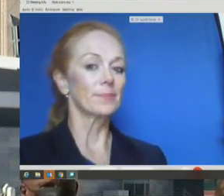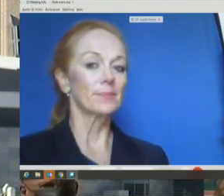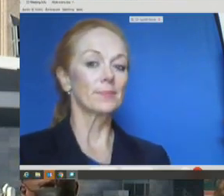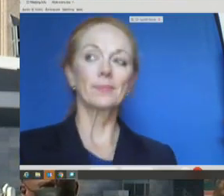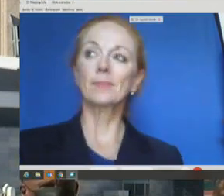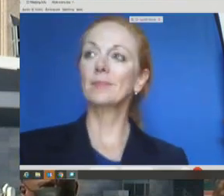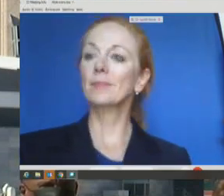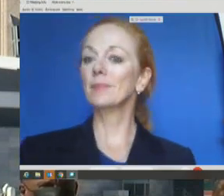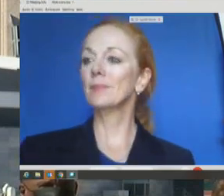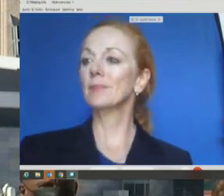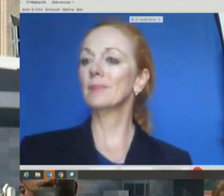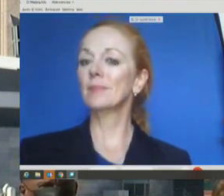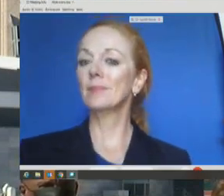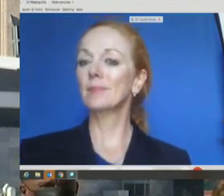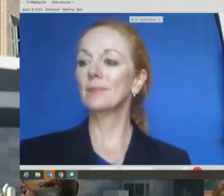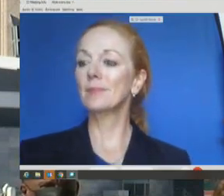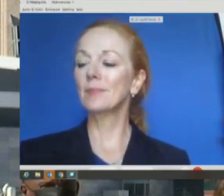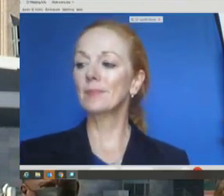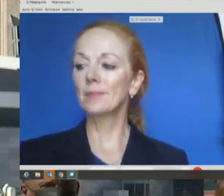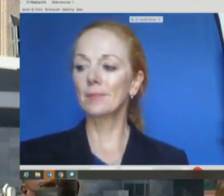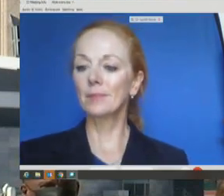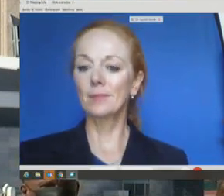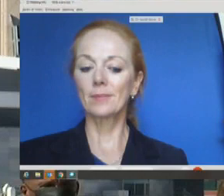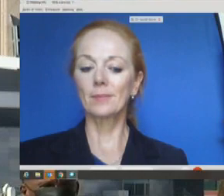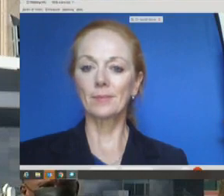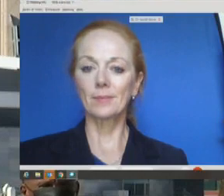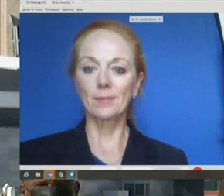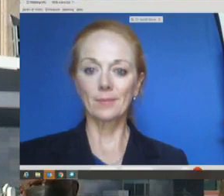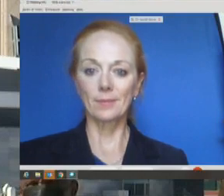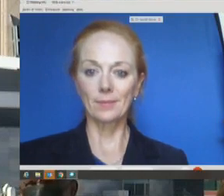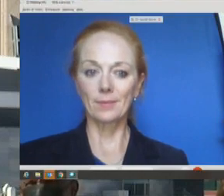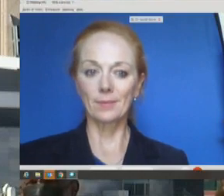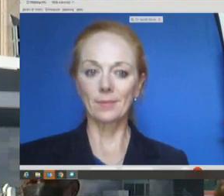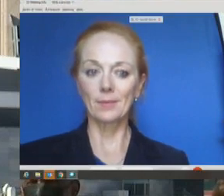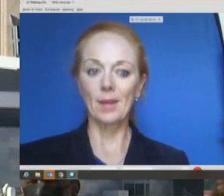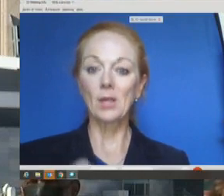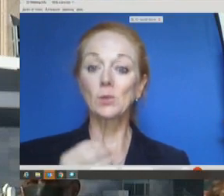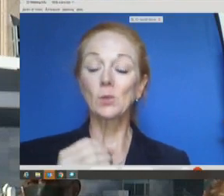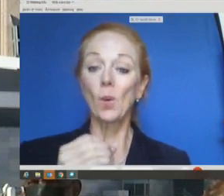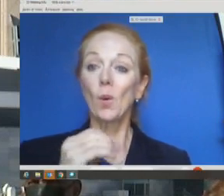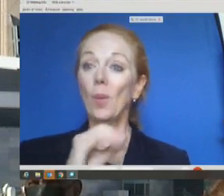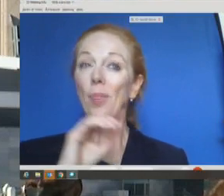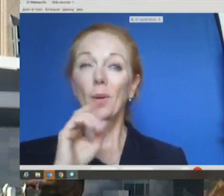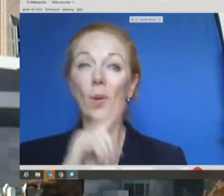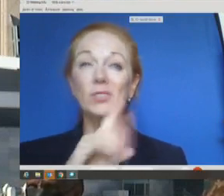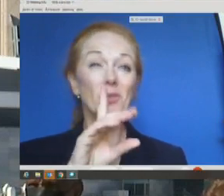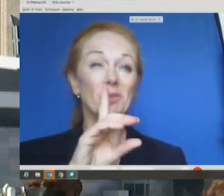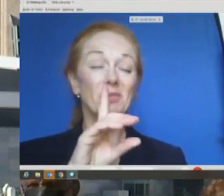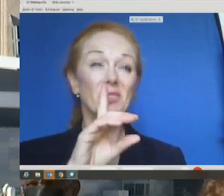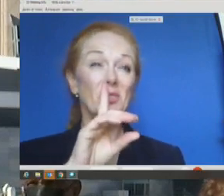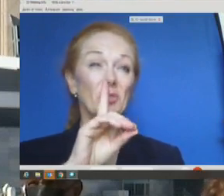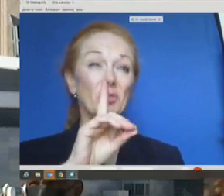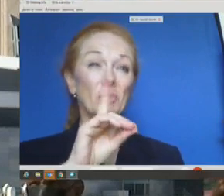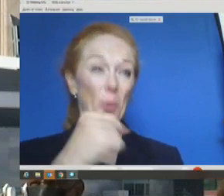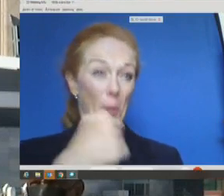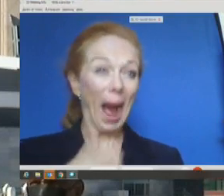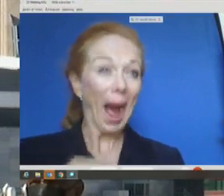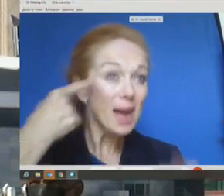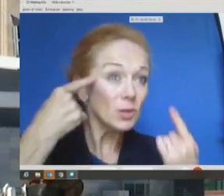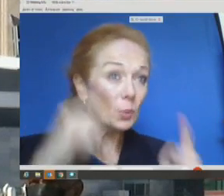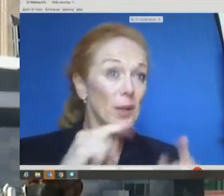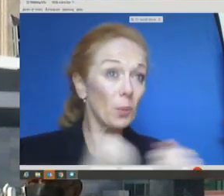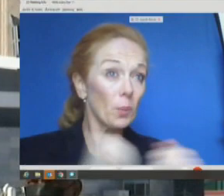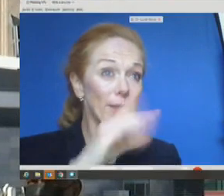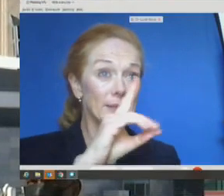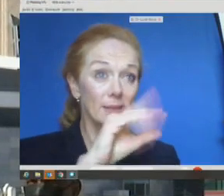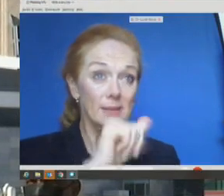even the judge even ordering the video to be released. So it was more of a coincidence that it happened to be that date.